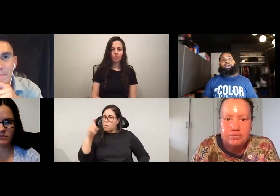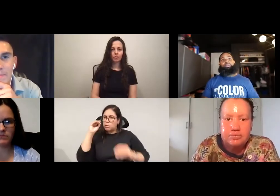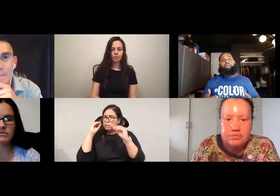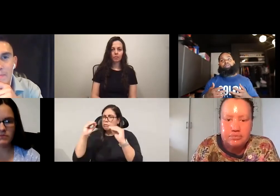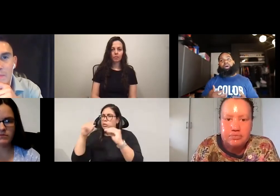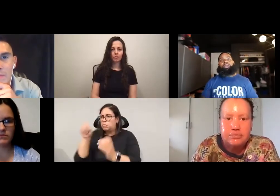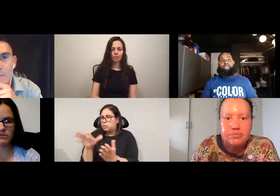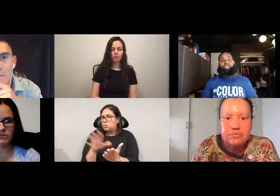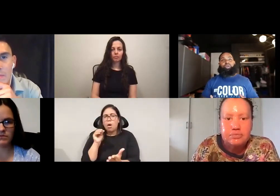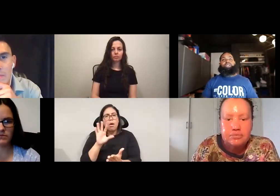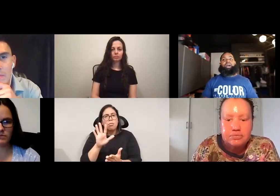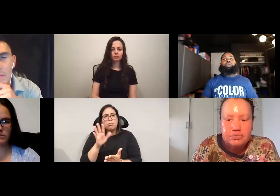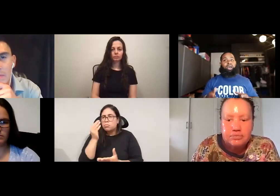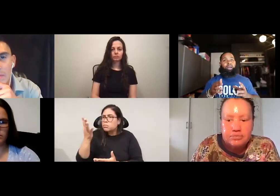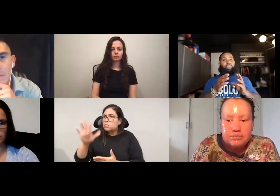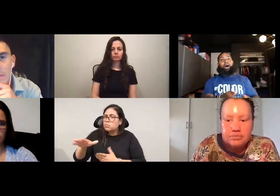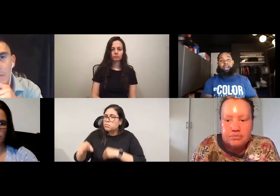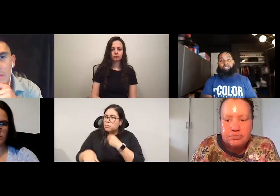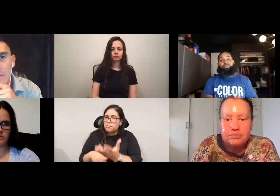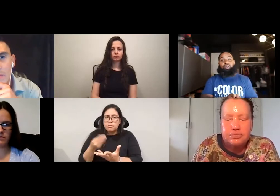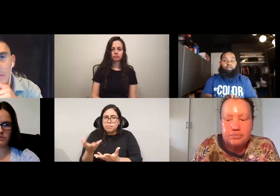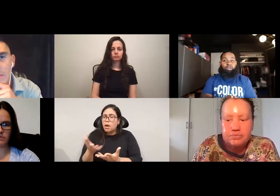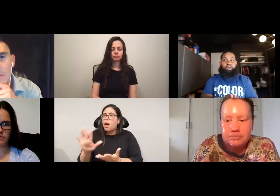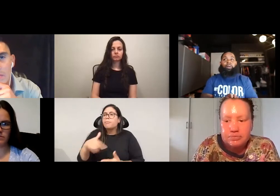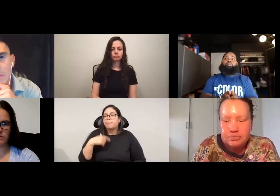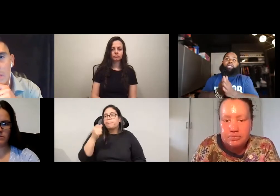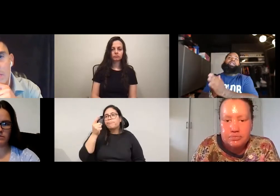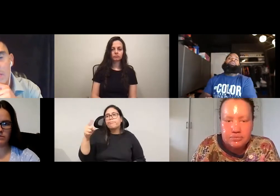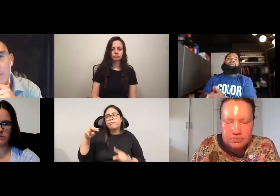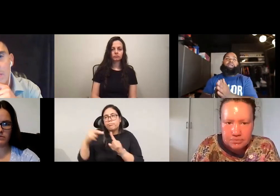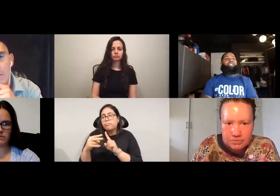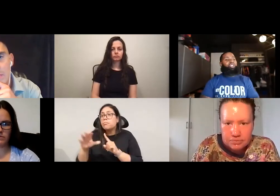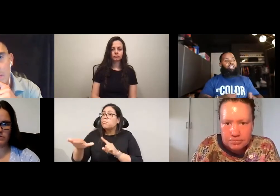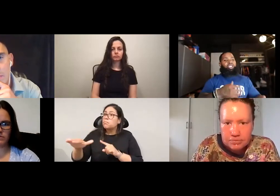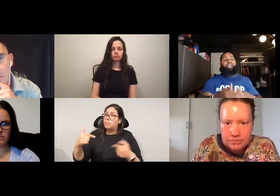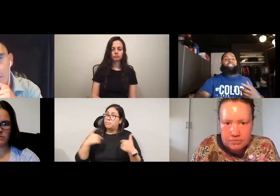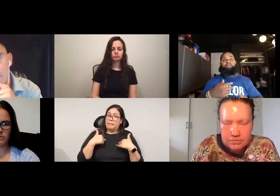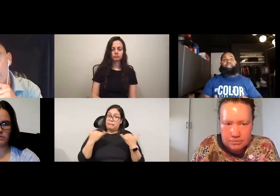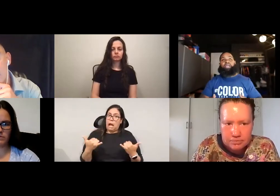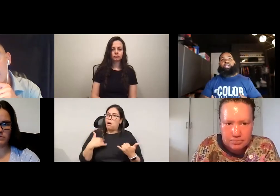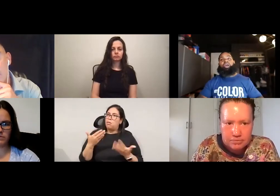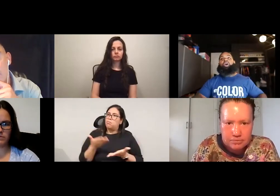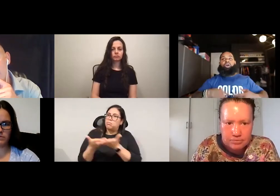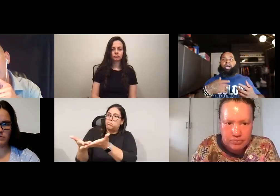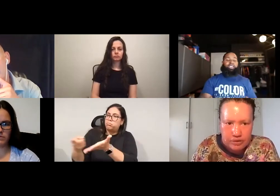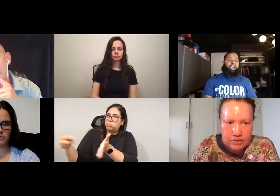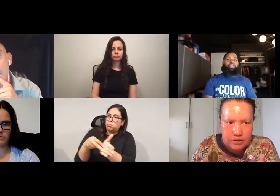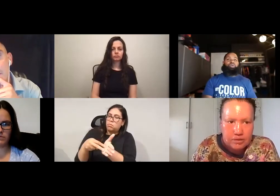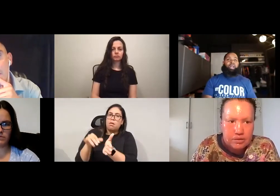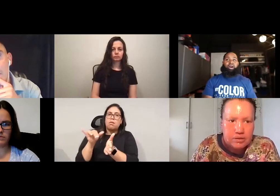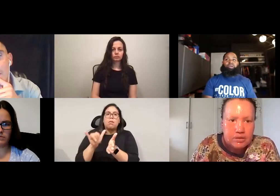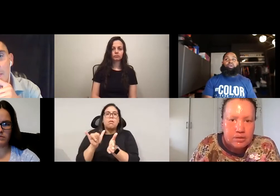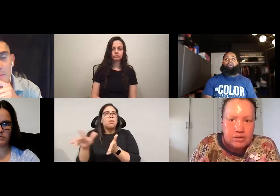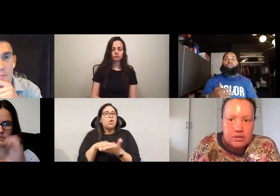be. Be the person that you can say, okay, I get your point of view. It's up to me to change some things or